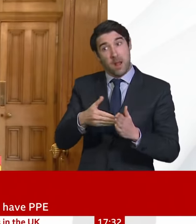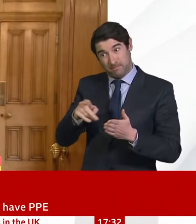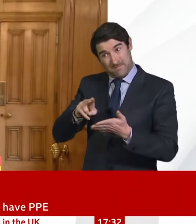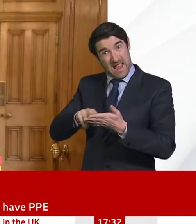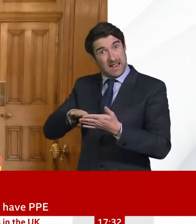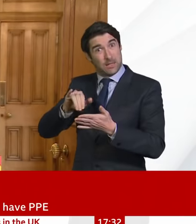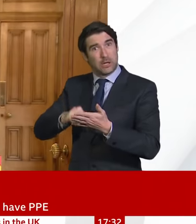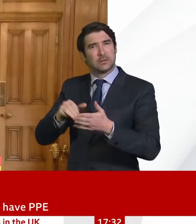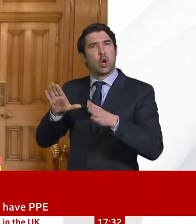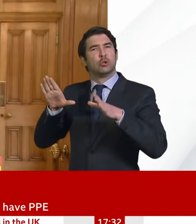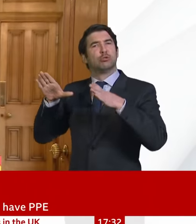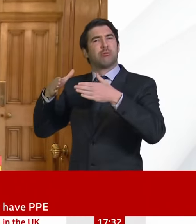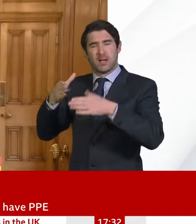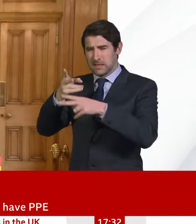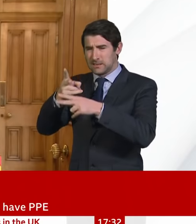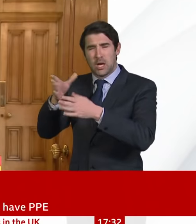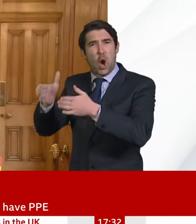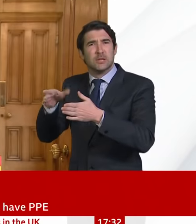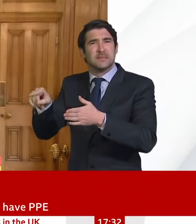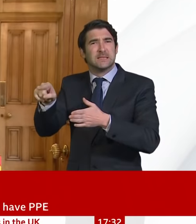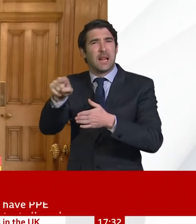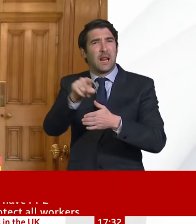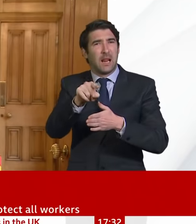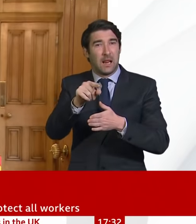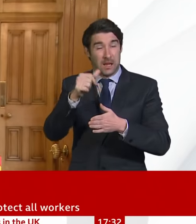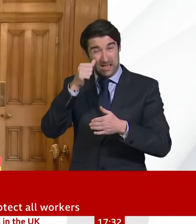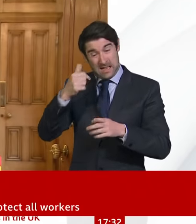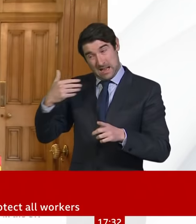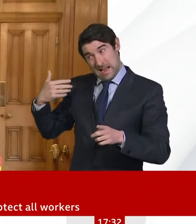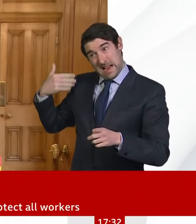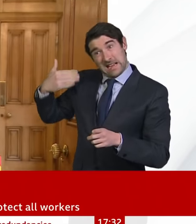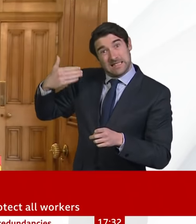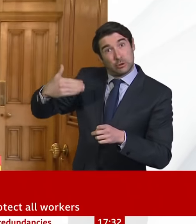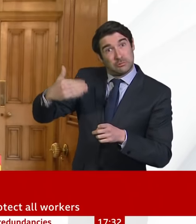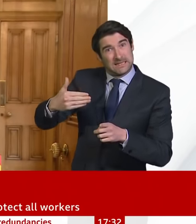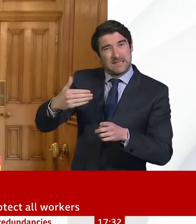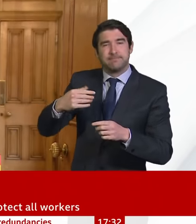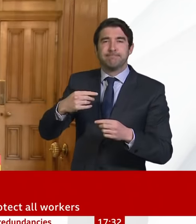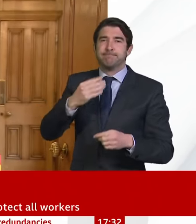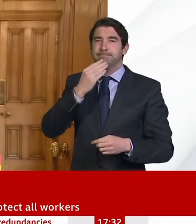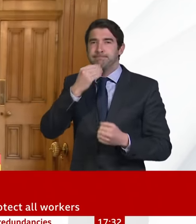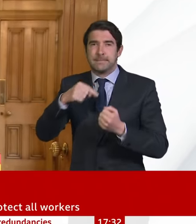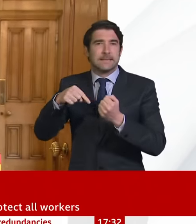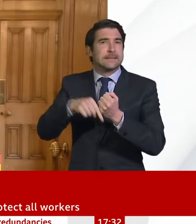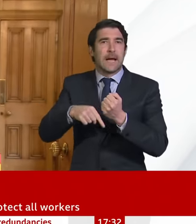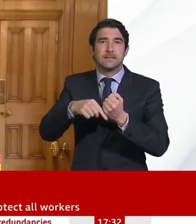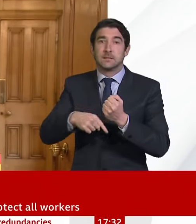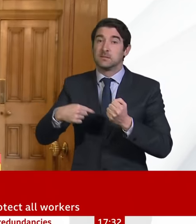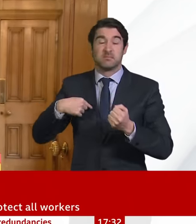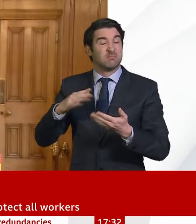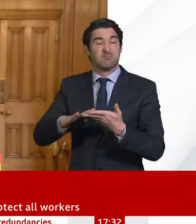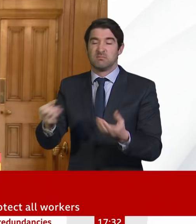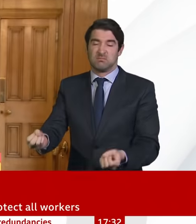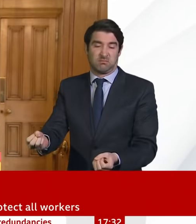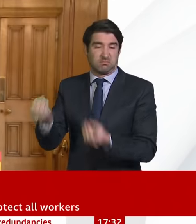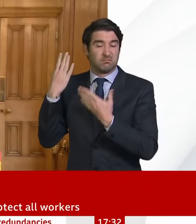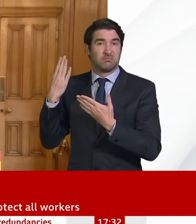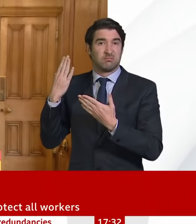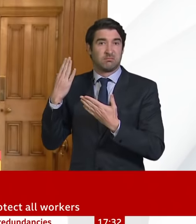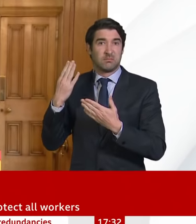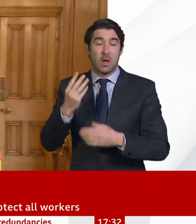needed without worrying about past finances, I can announce that I'm writing off £13.4 billion